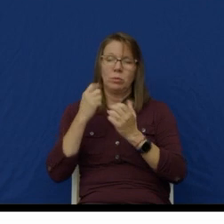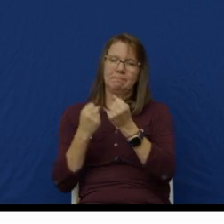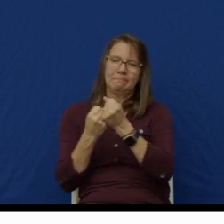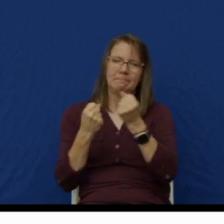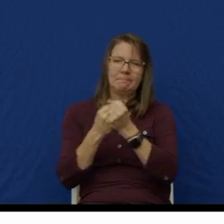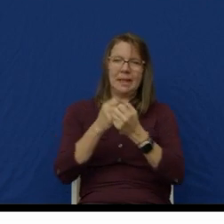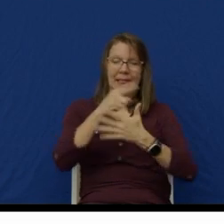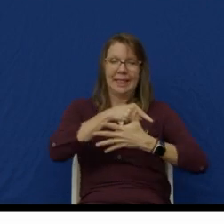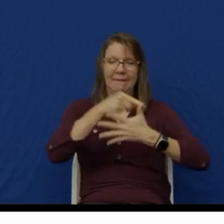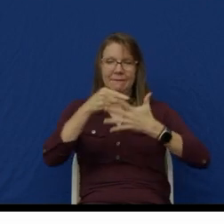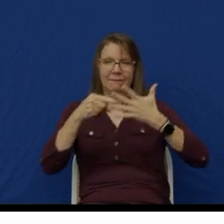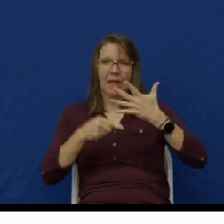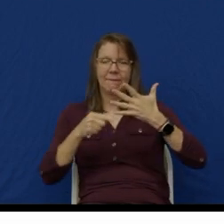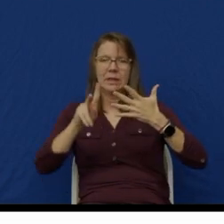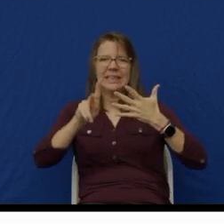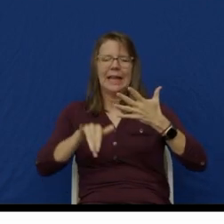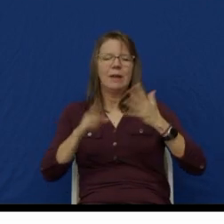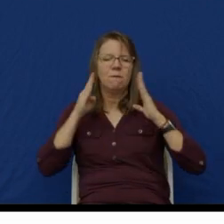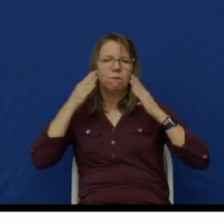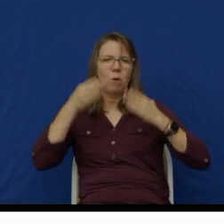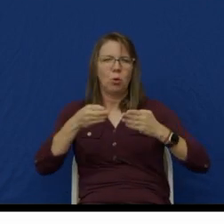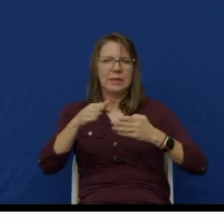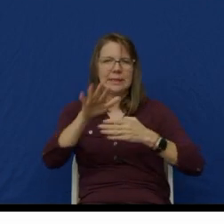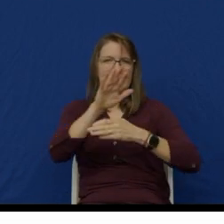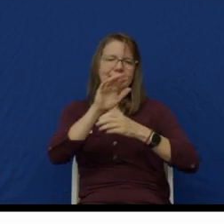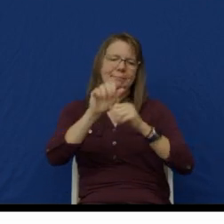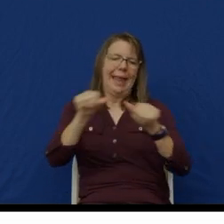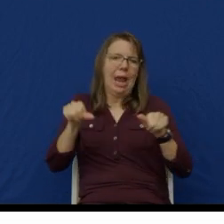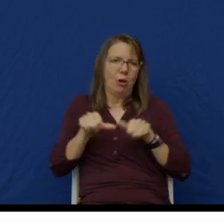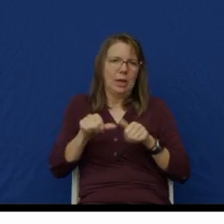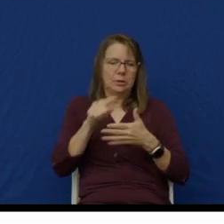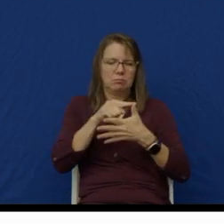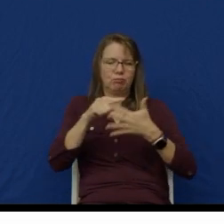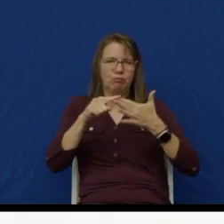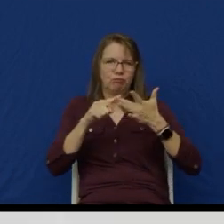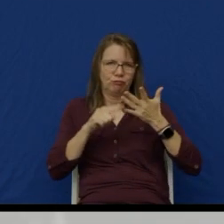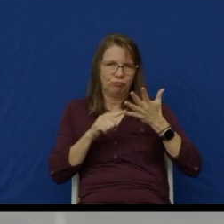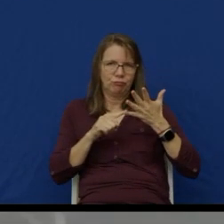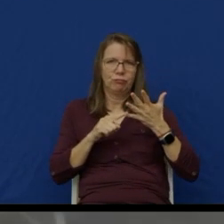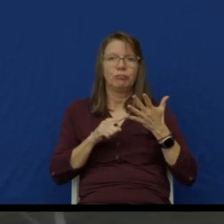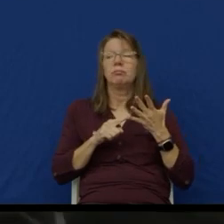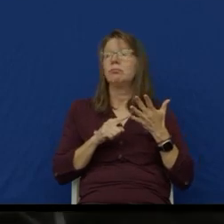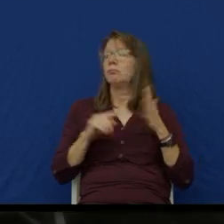Empowers focus areas. Thank you.